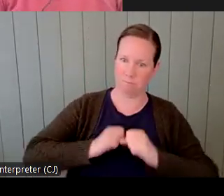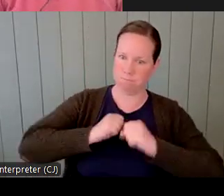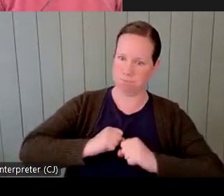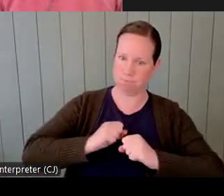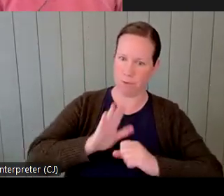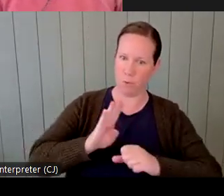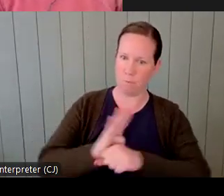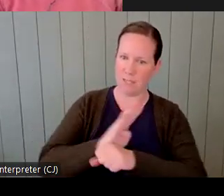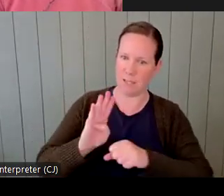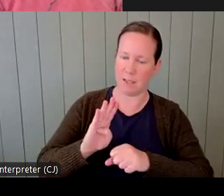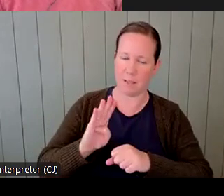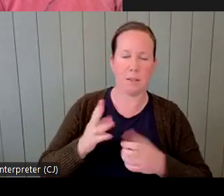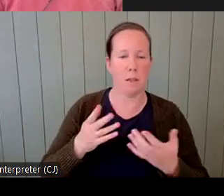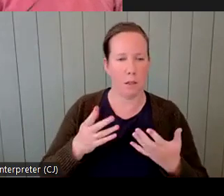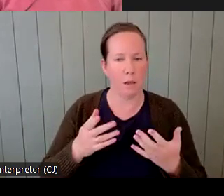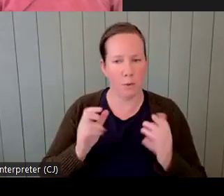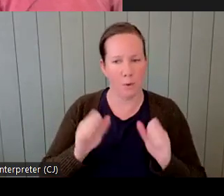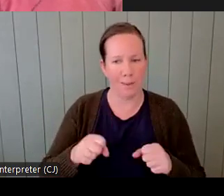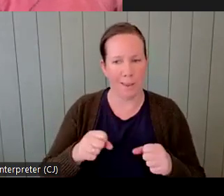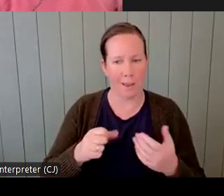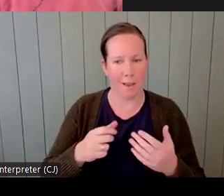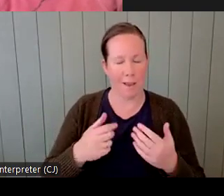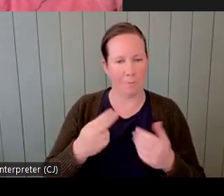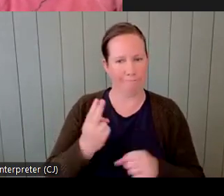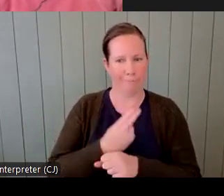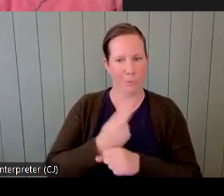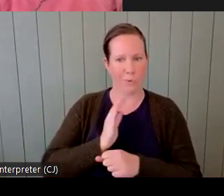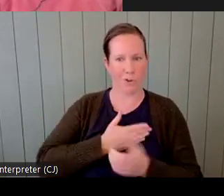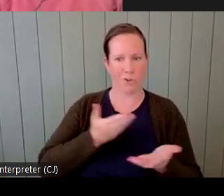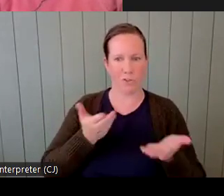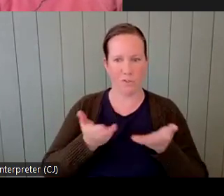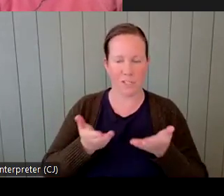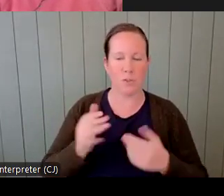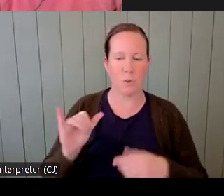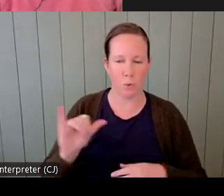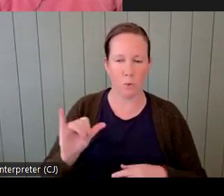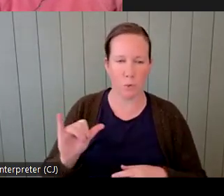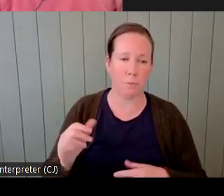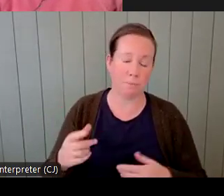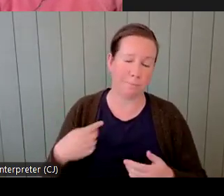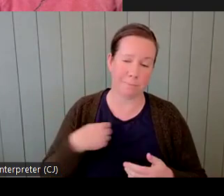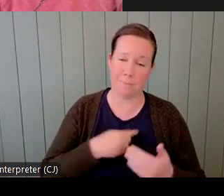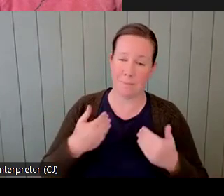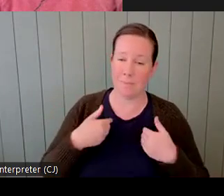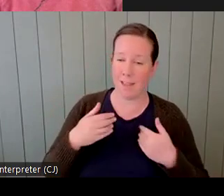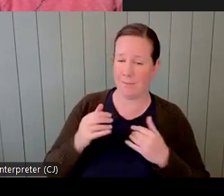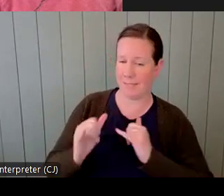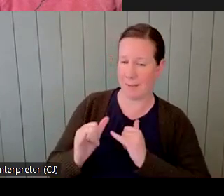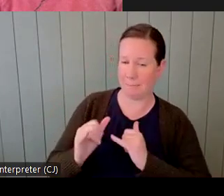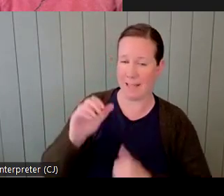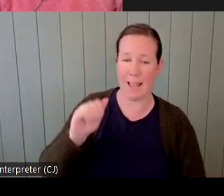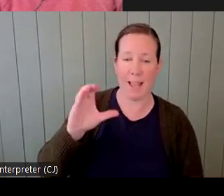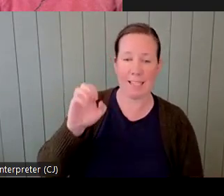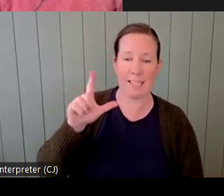can go back to Synergy's work and apply in the accelerator and build it up, or to any other. It doesn't have